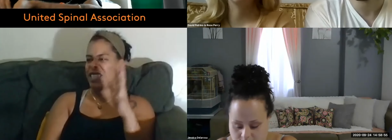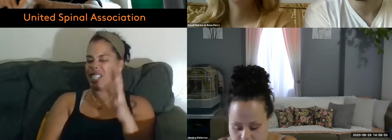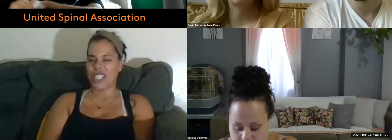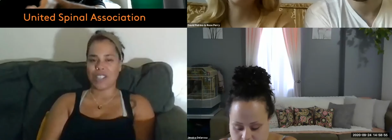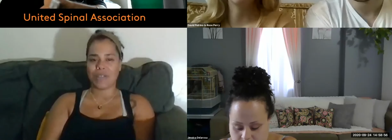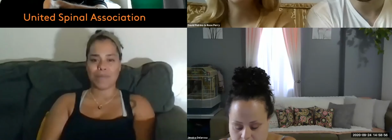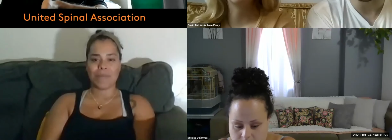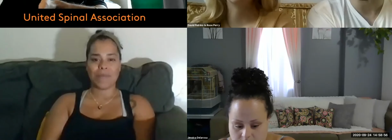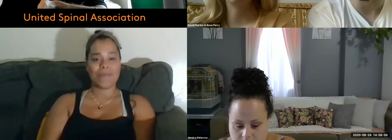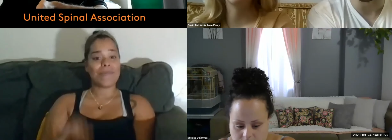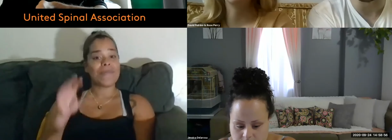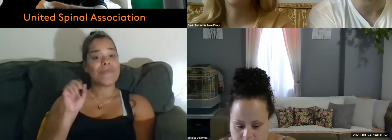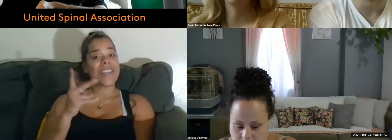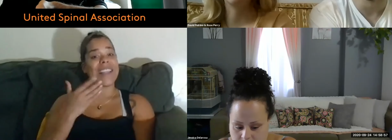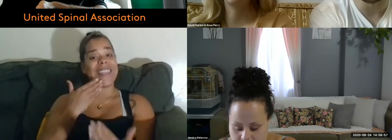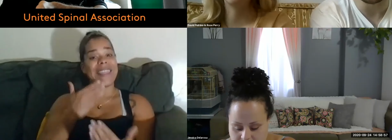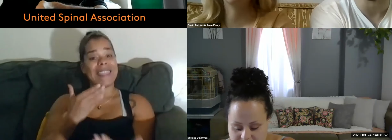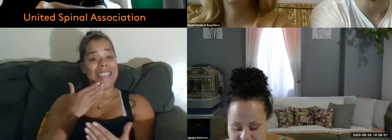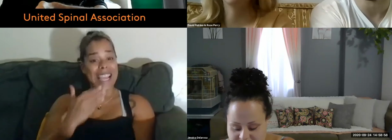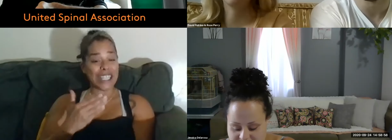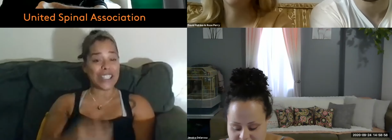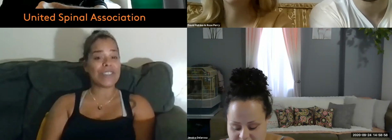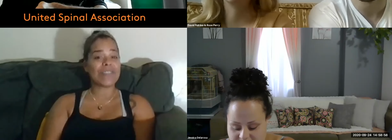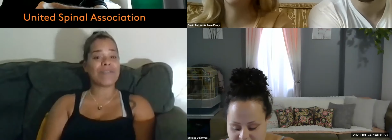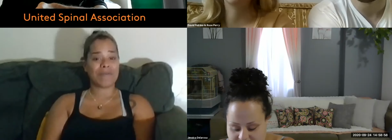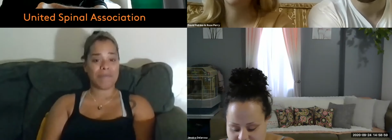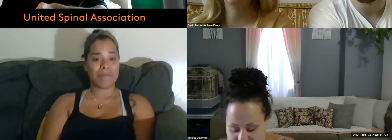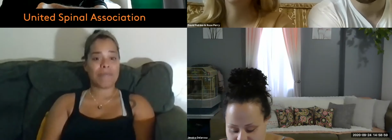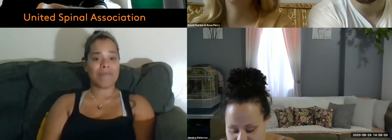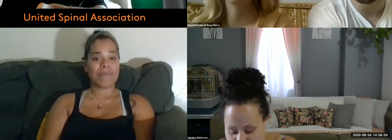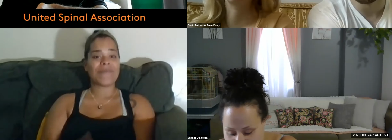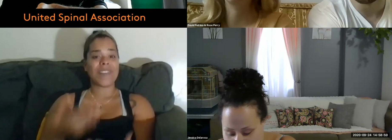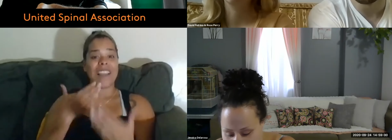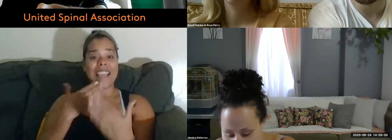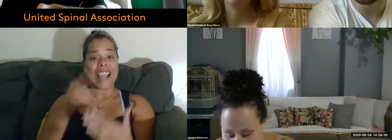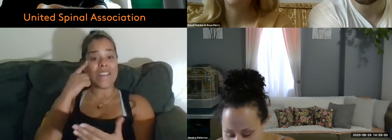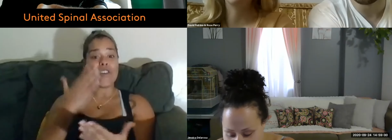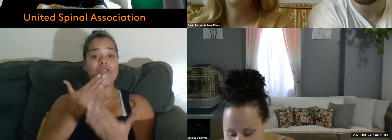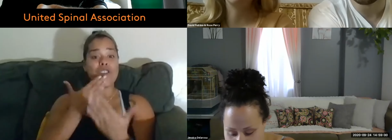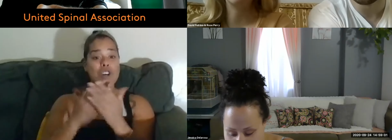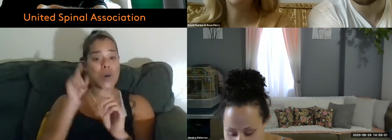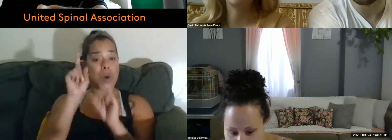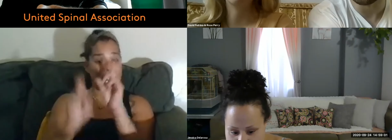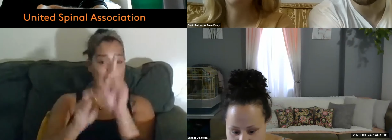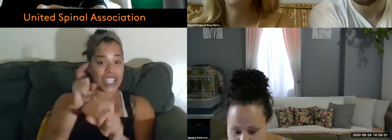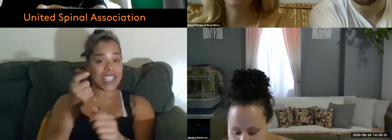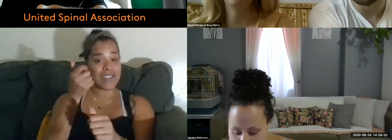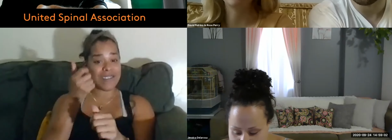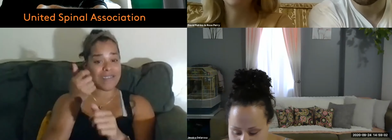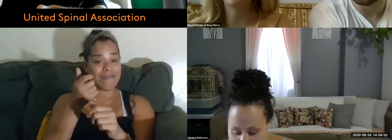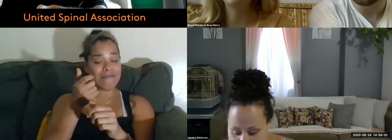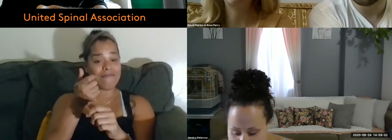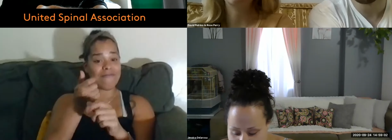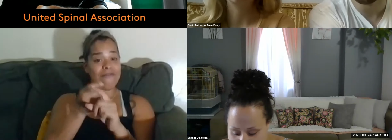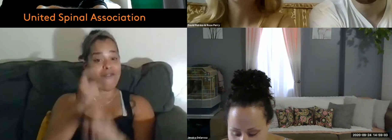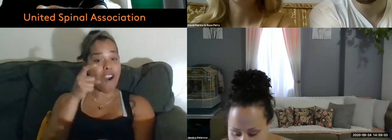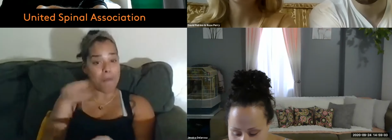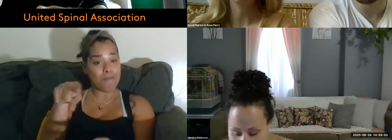Well, thank you for having us. Thank This you has so been much. great. And thank Yeah. you for the great questions from everyone who's been listening and following along